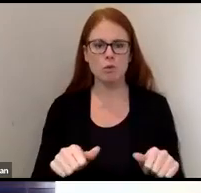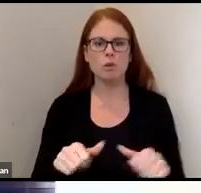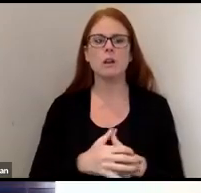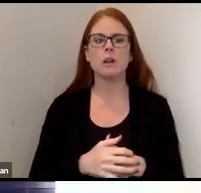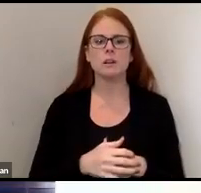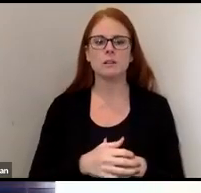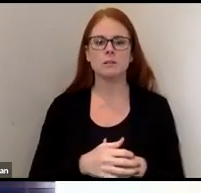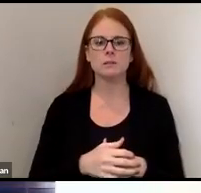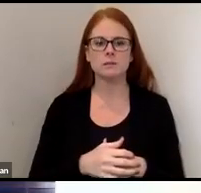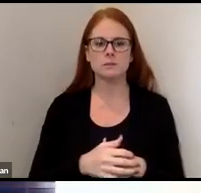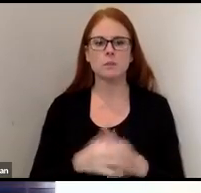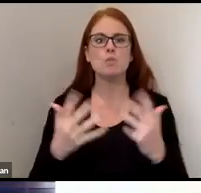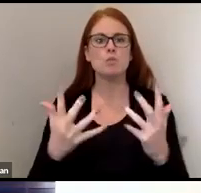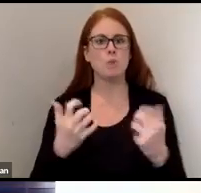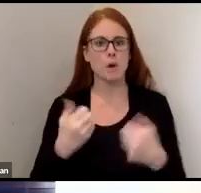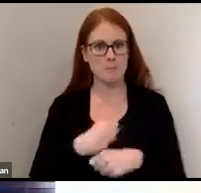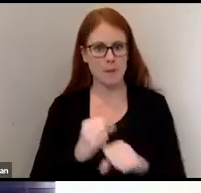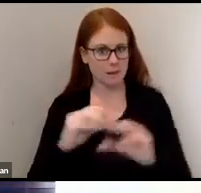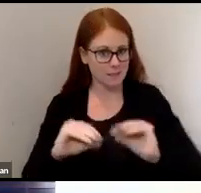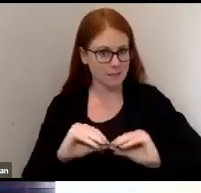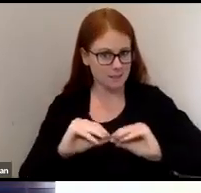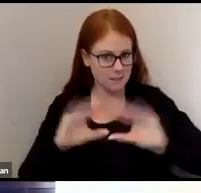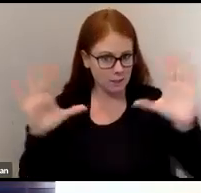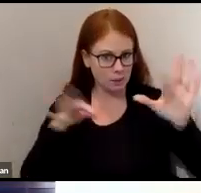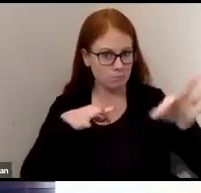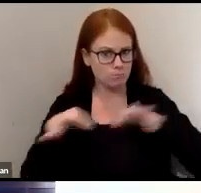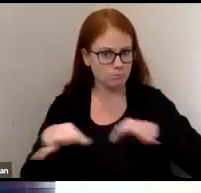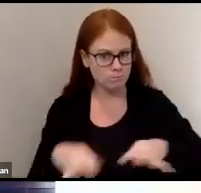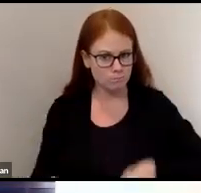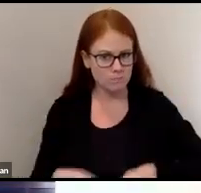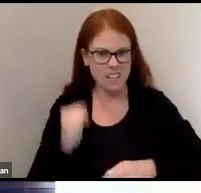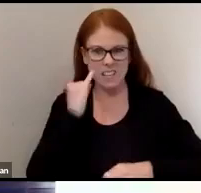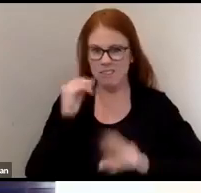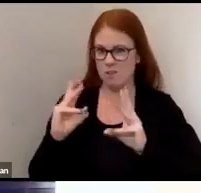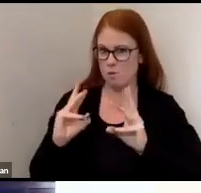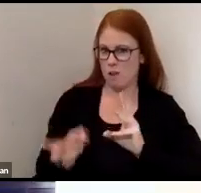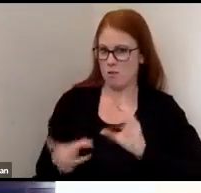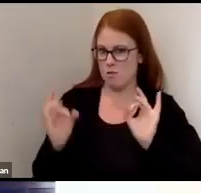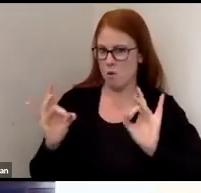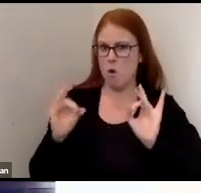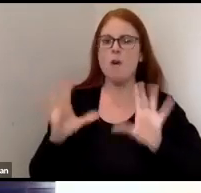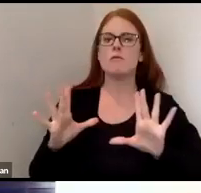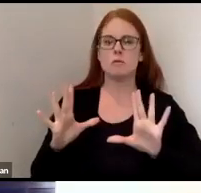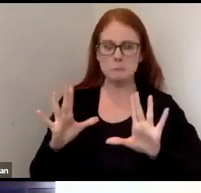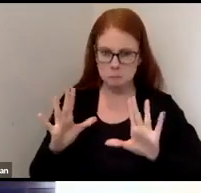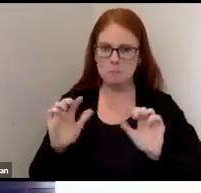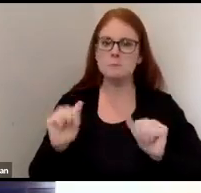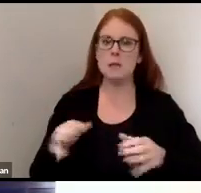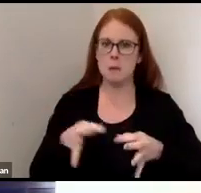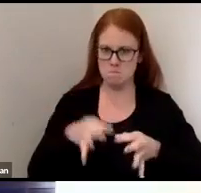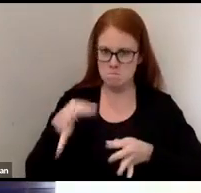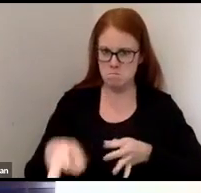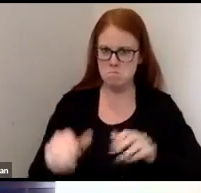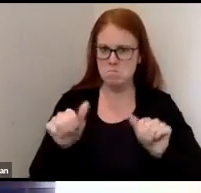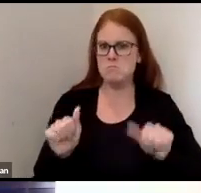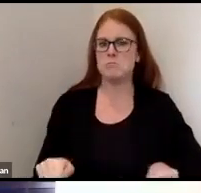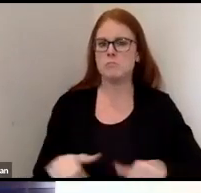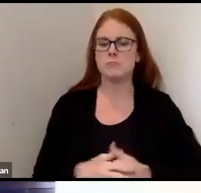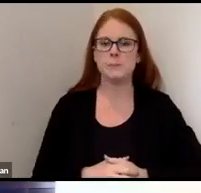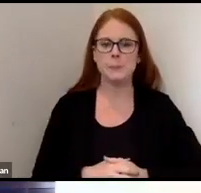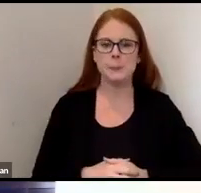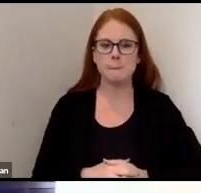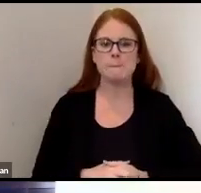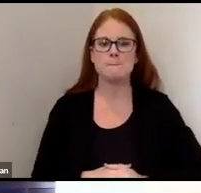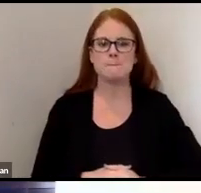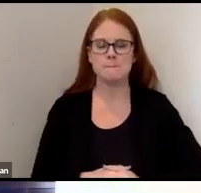to make that very clear. But from tomorrow, you are going to start receiving information on how to reserve a spot for your second dose